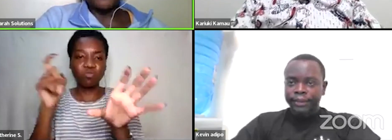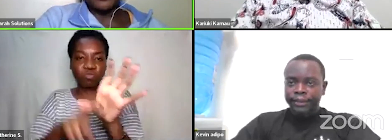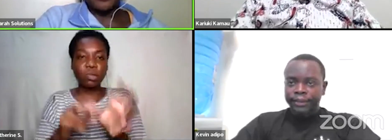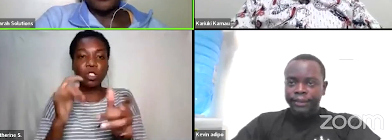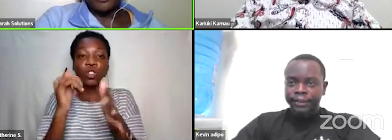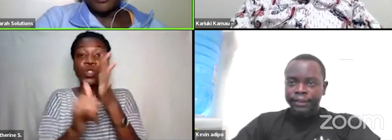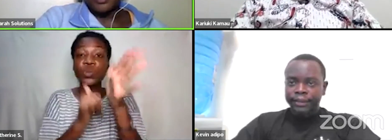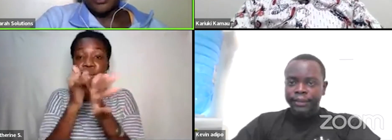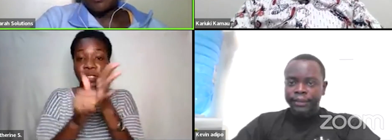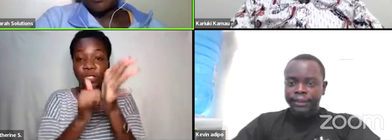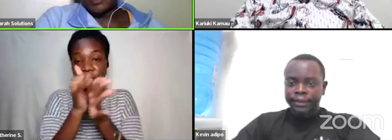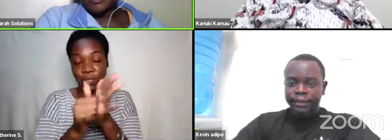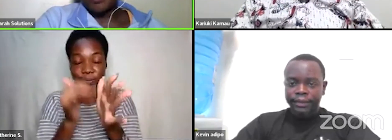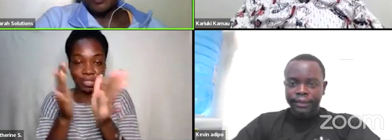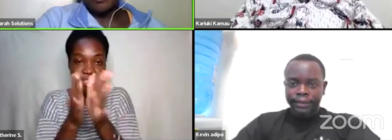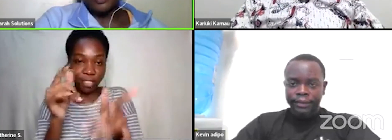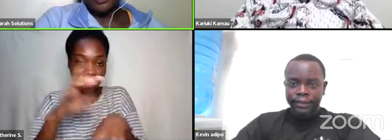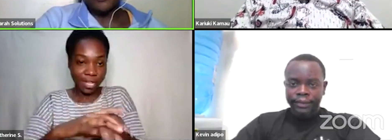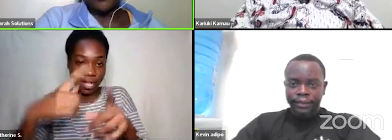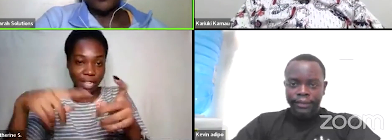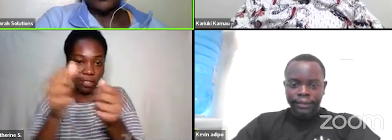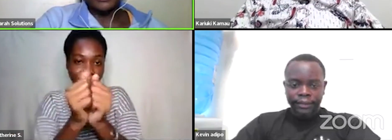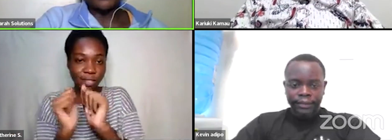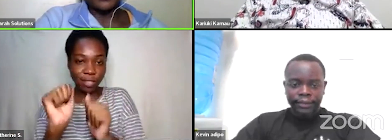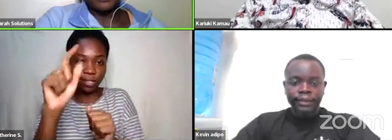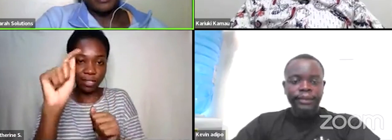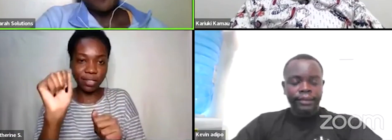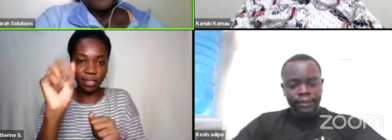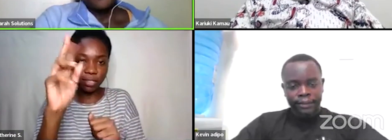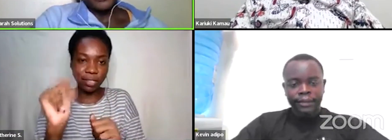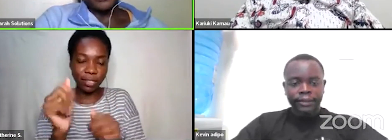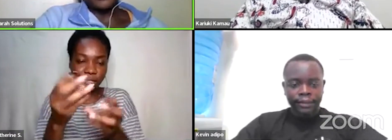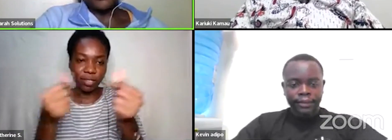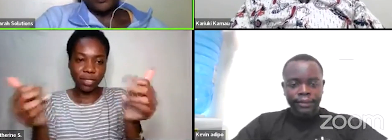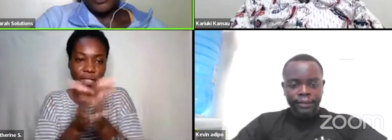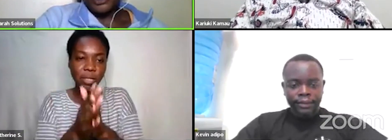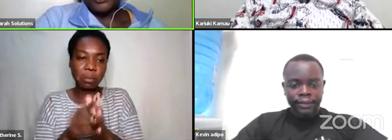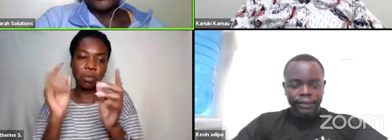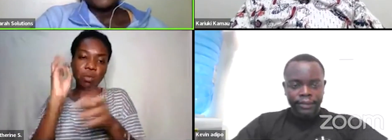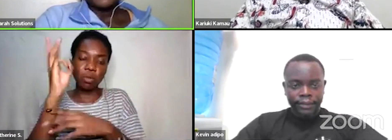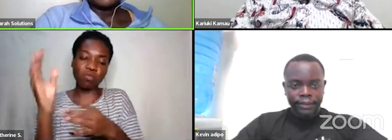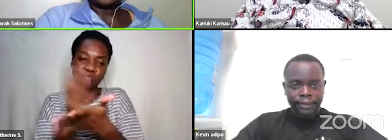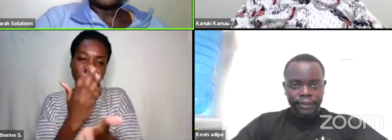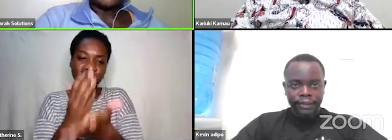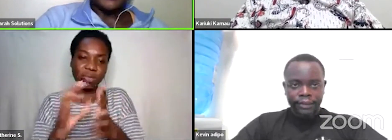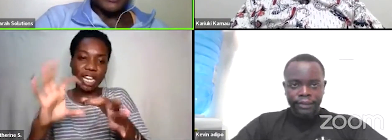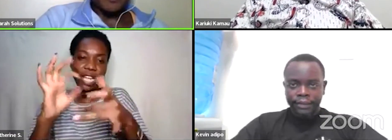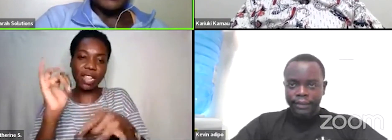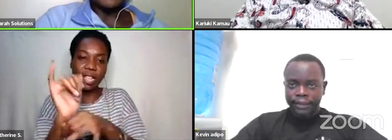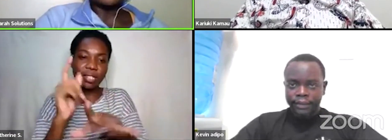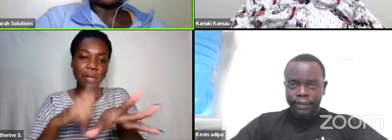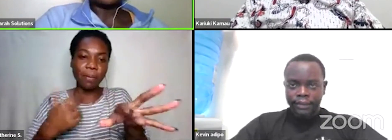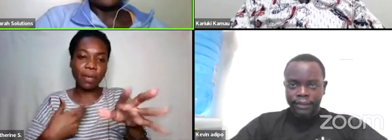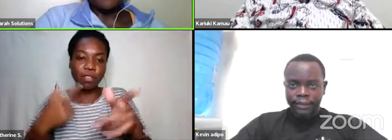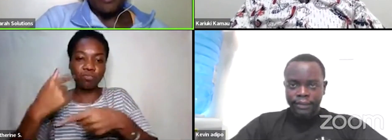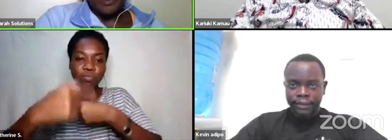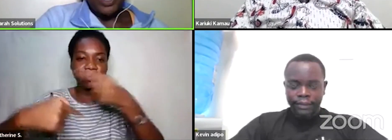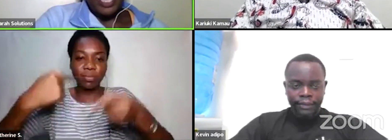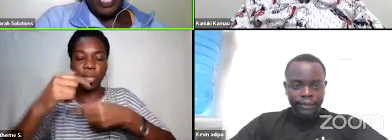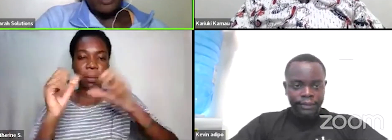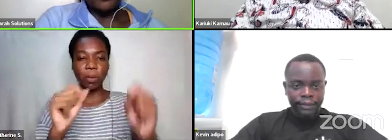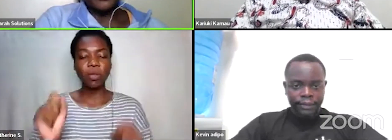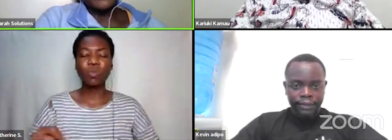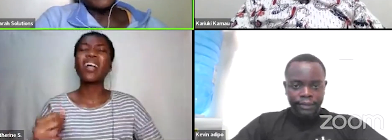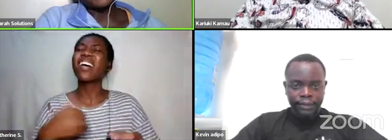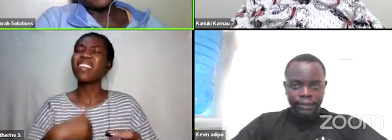Get It Right with Atara Solutions. And I'm sure the team will be sharing with you that link as we continue. And you can catch up. There's a lot of